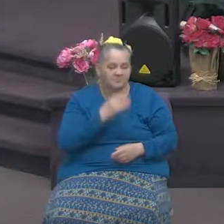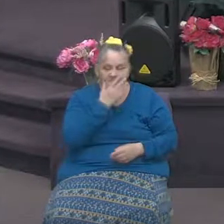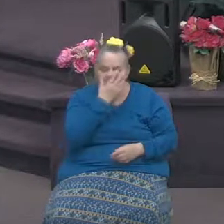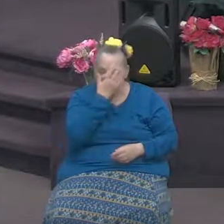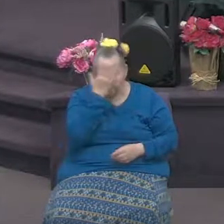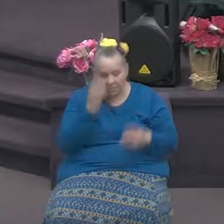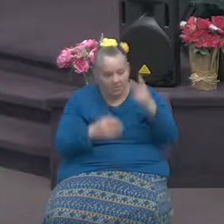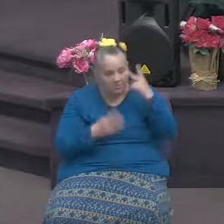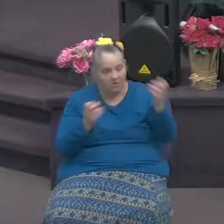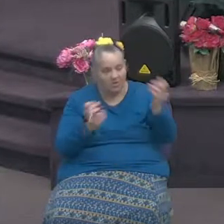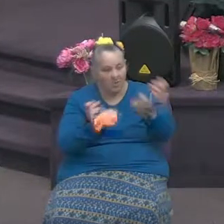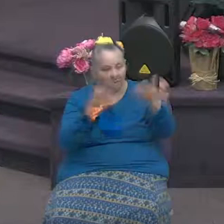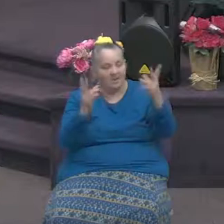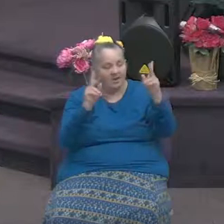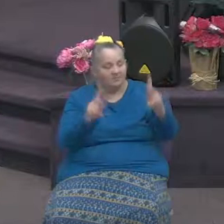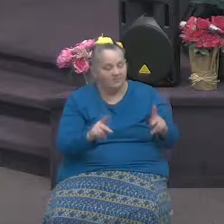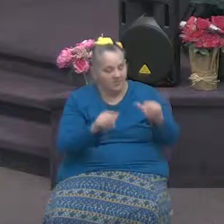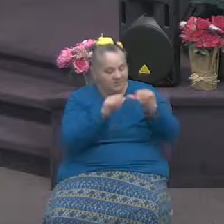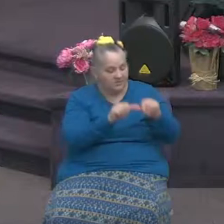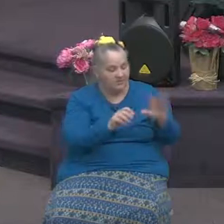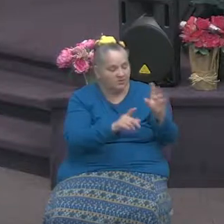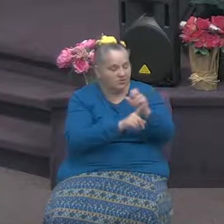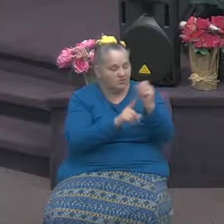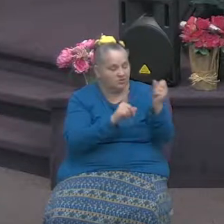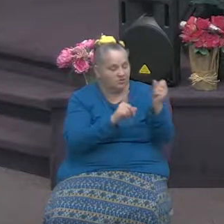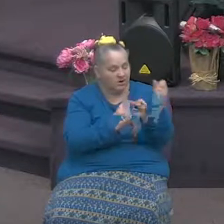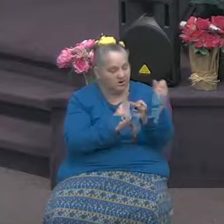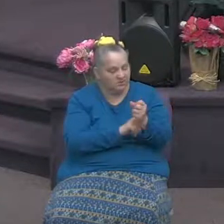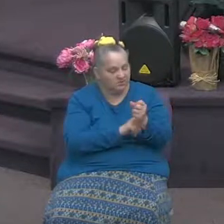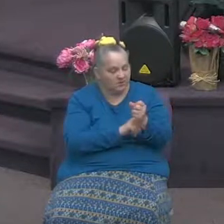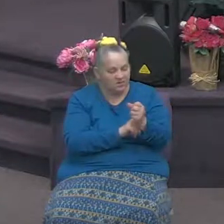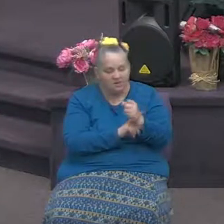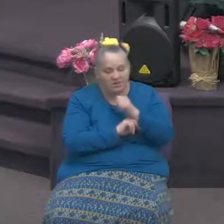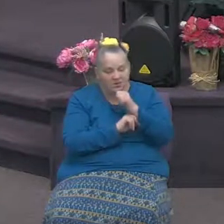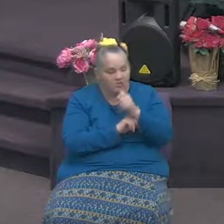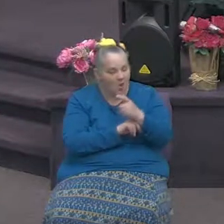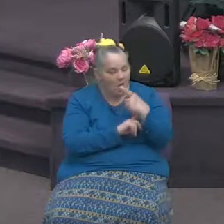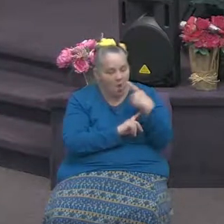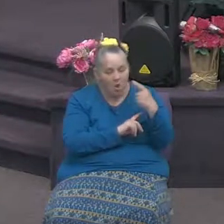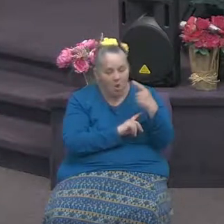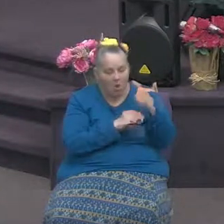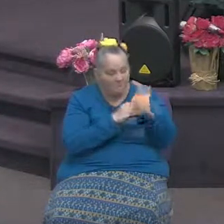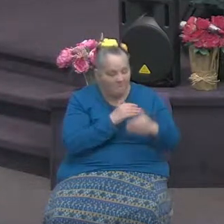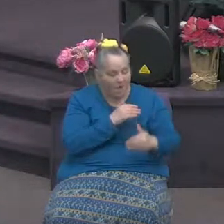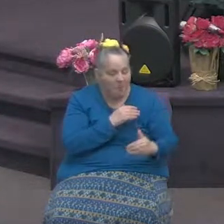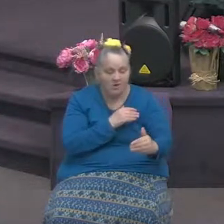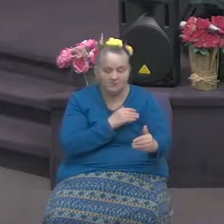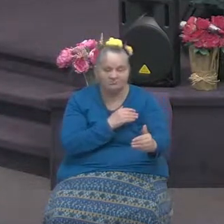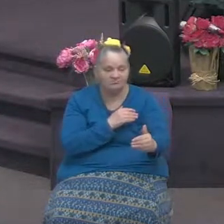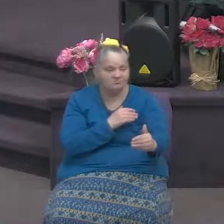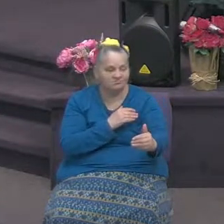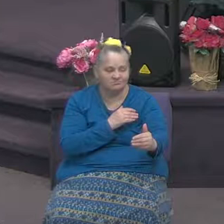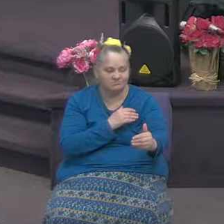You see, too many people stay in their situations and they don't go forward.